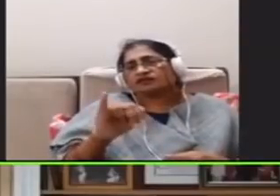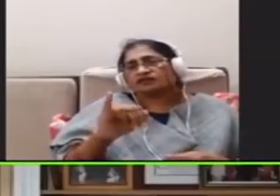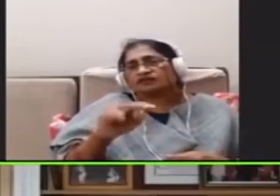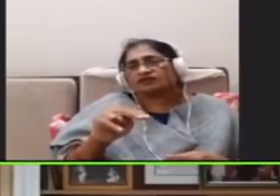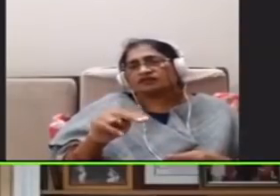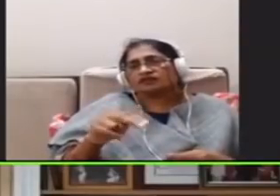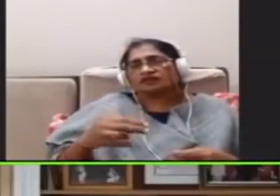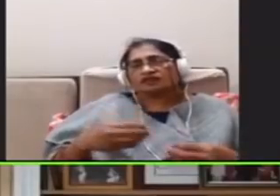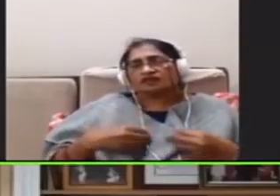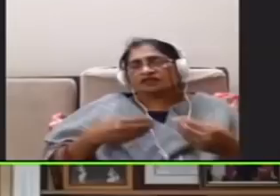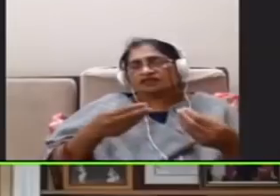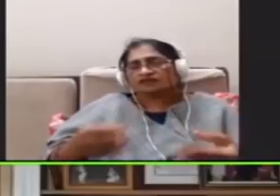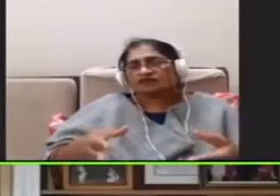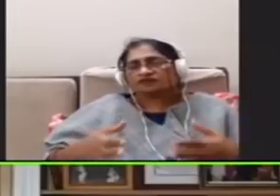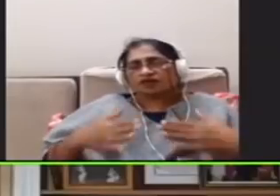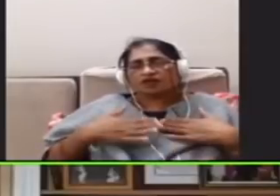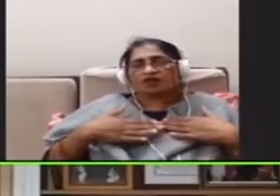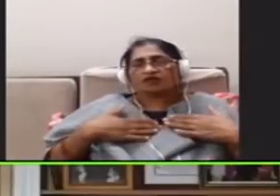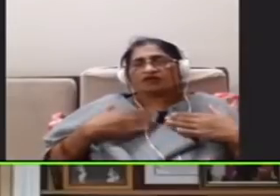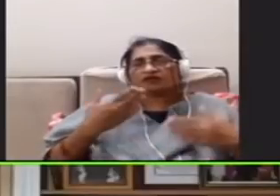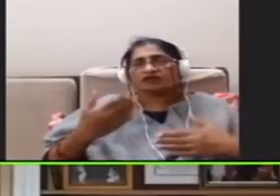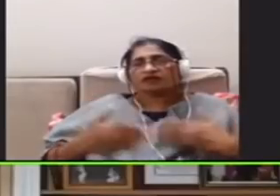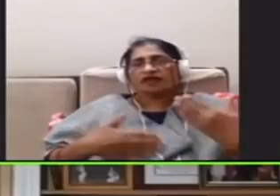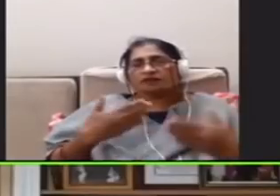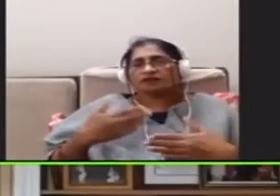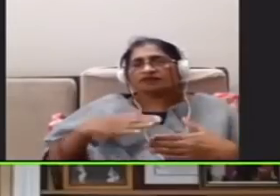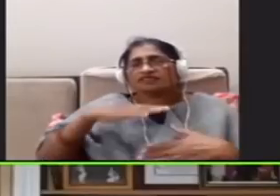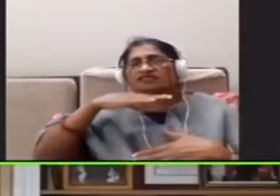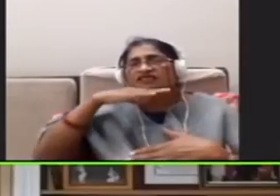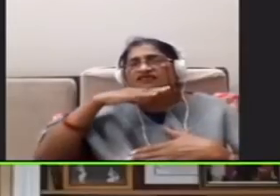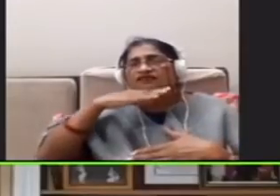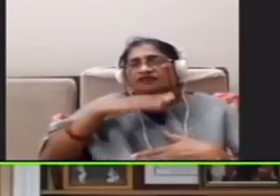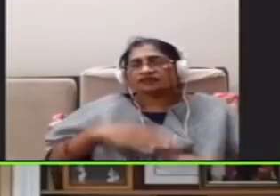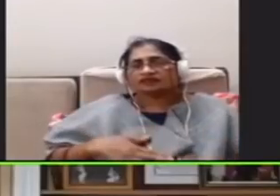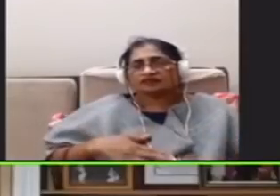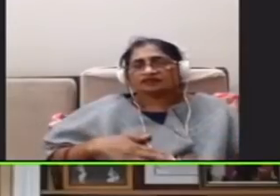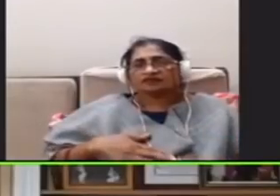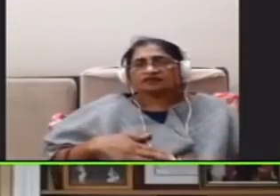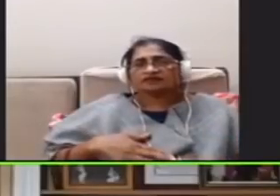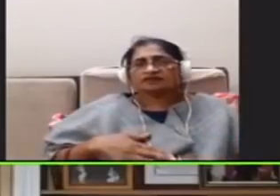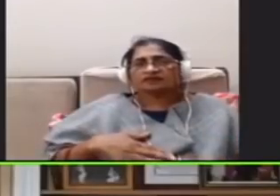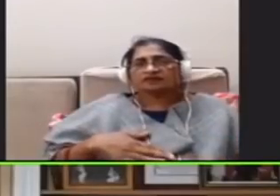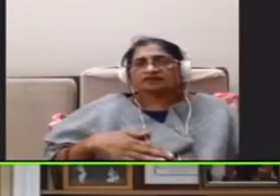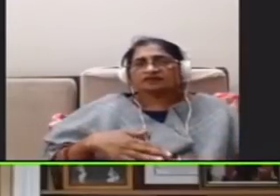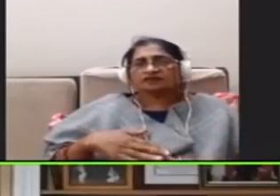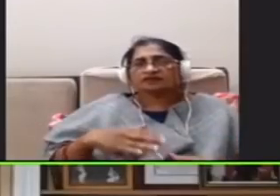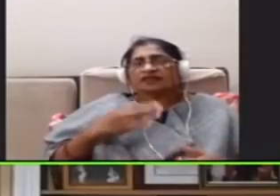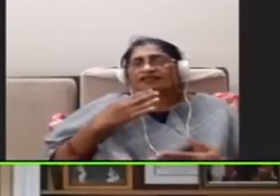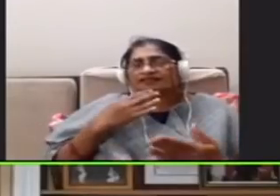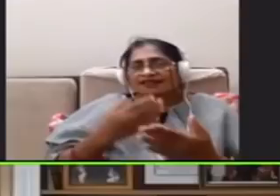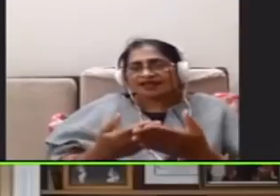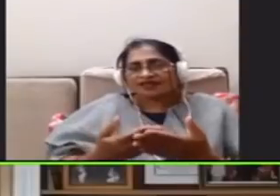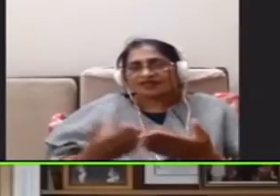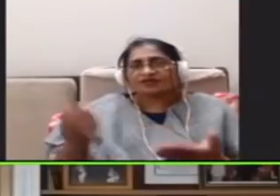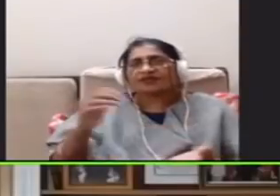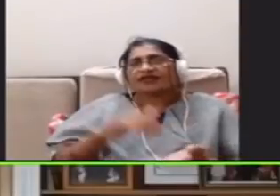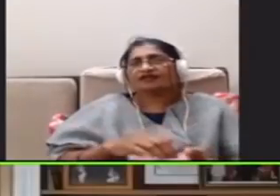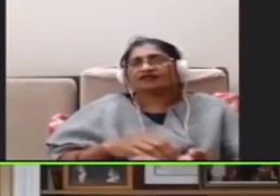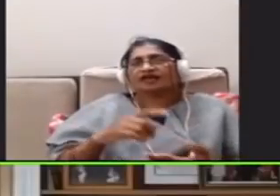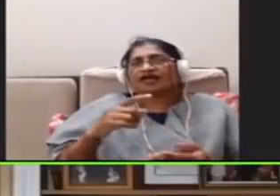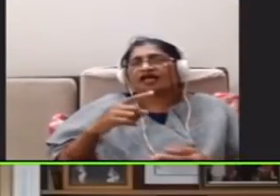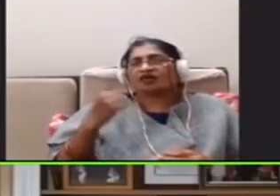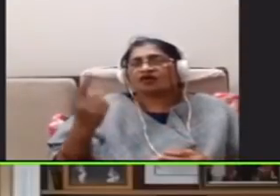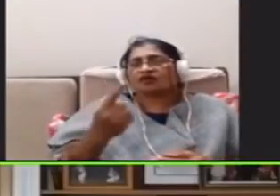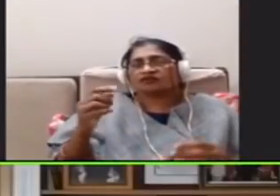lot of satisfaction as I go along as an artist. So thank you once again. And I will always be there for you